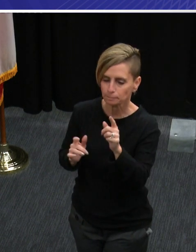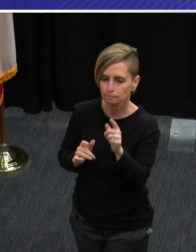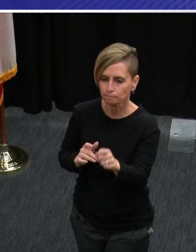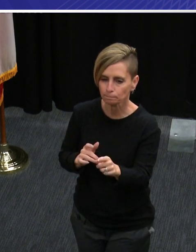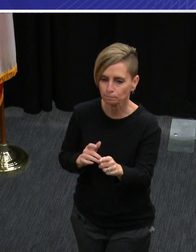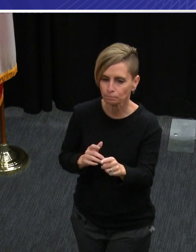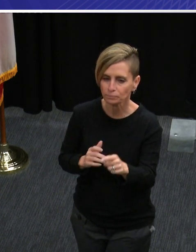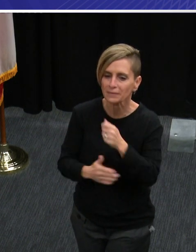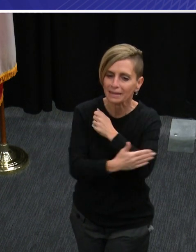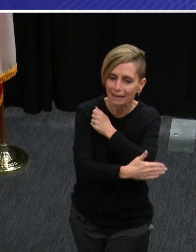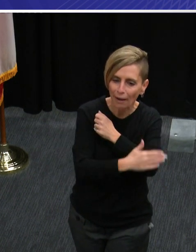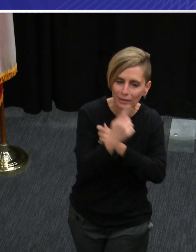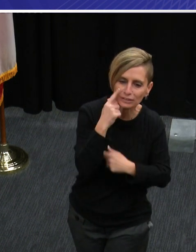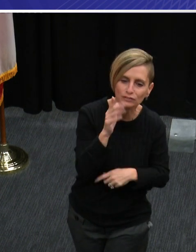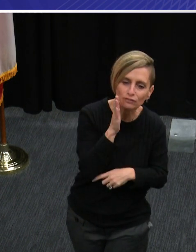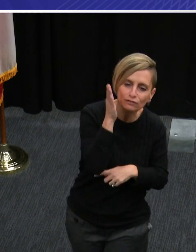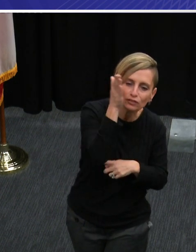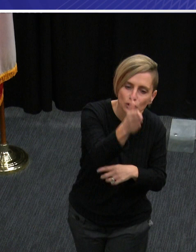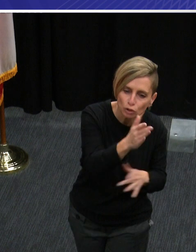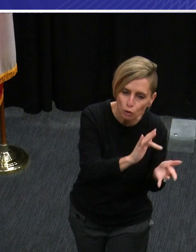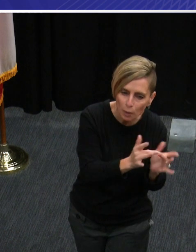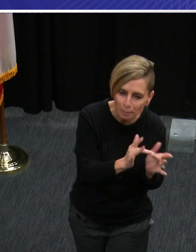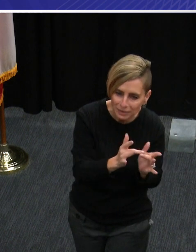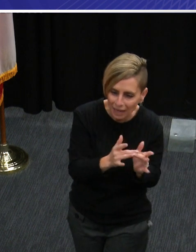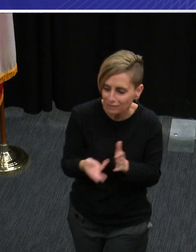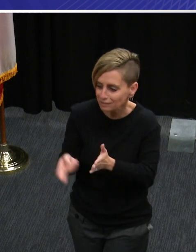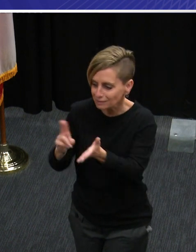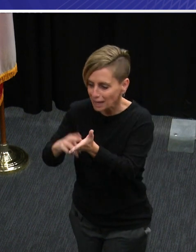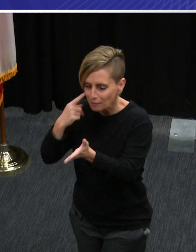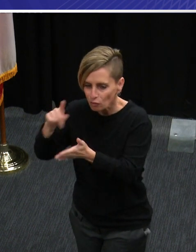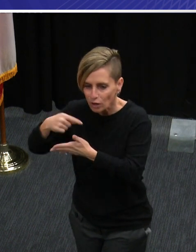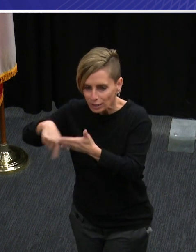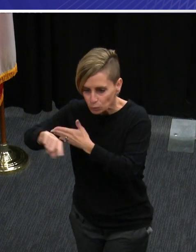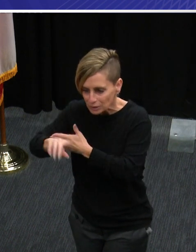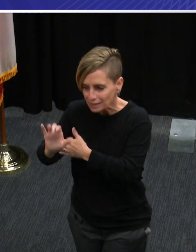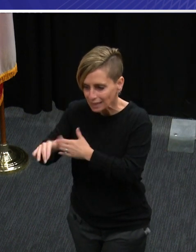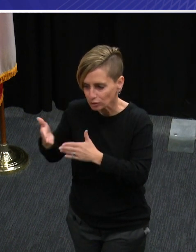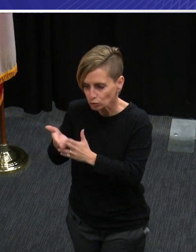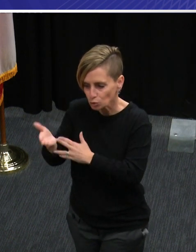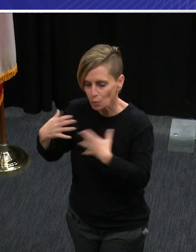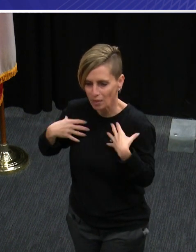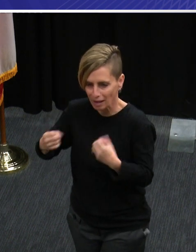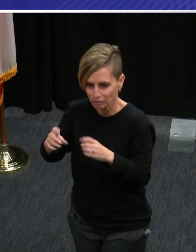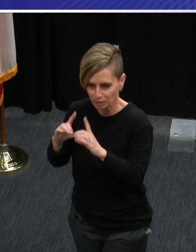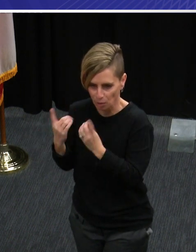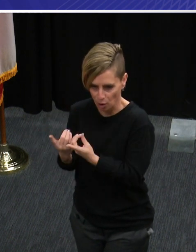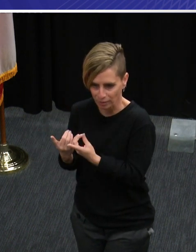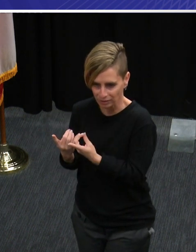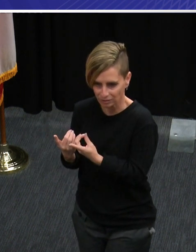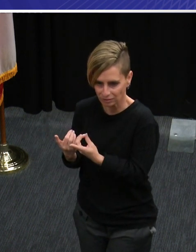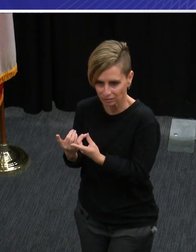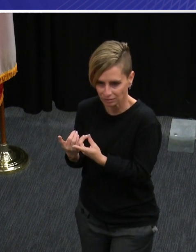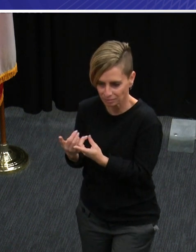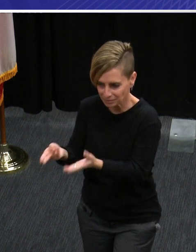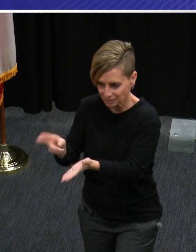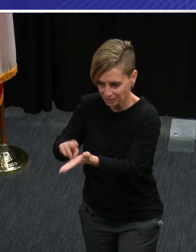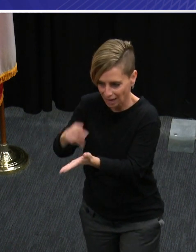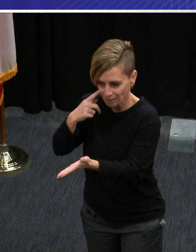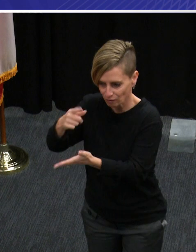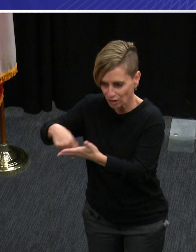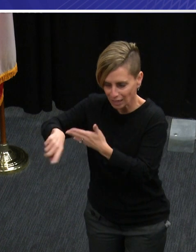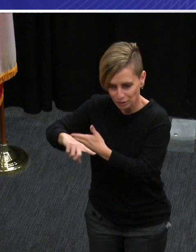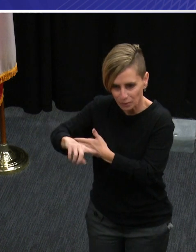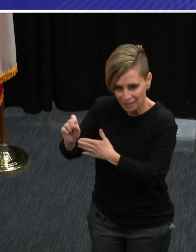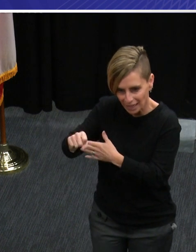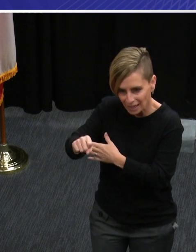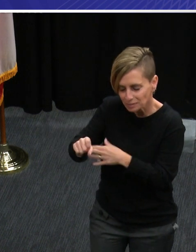for future appointments. To sign up for an appointment for next week, it would be the health department website. Yes. But it is to sign up for next week, but you can also put your